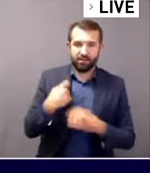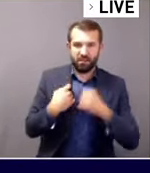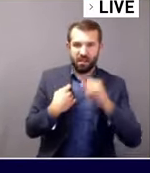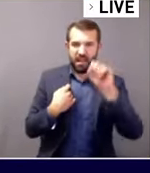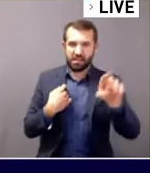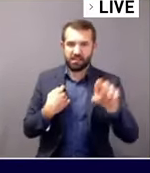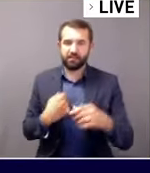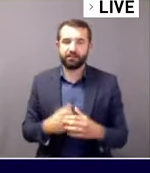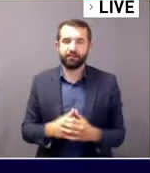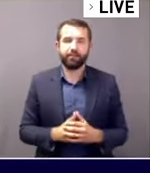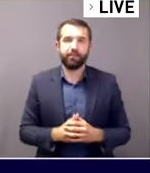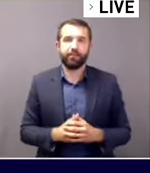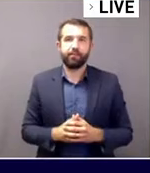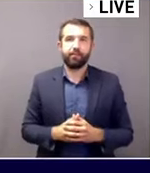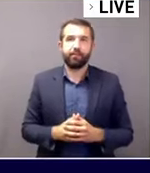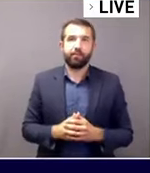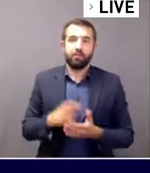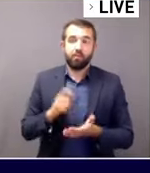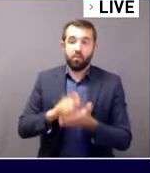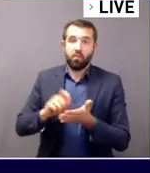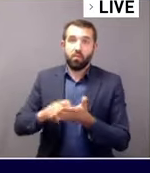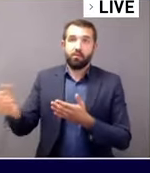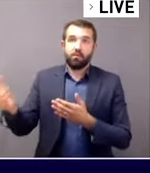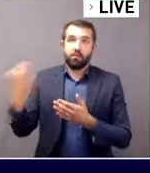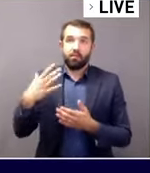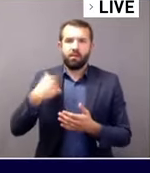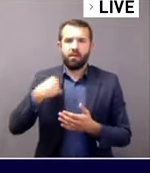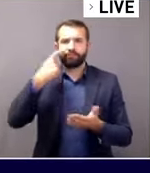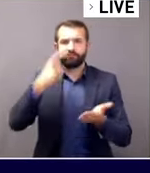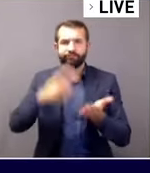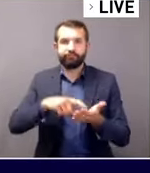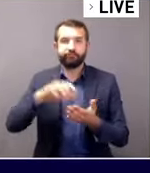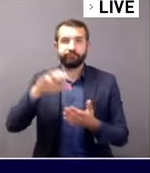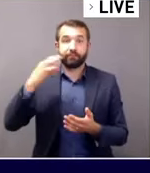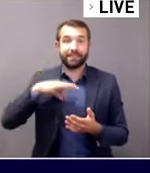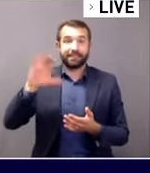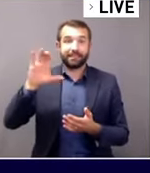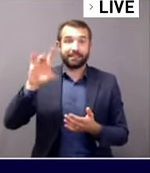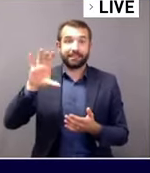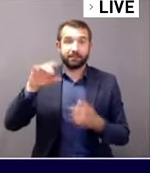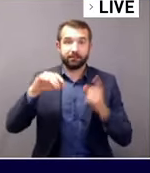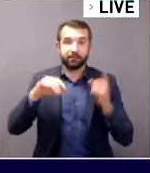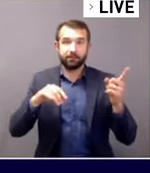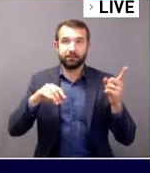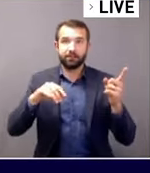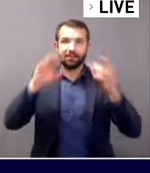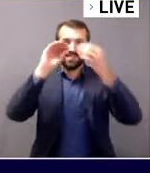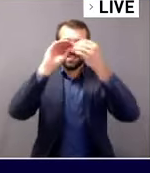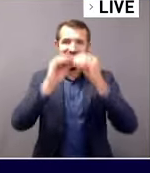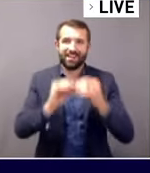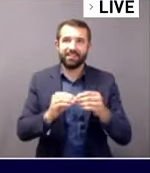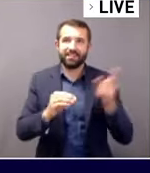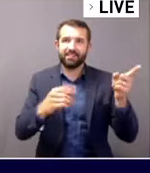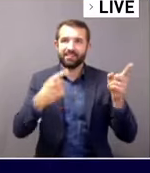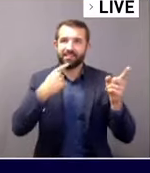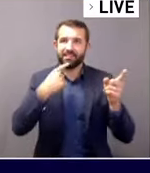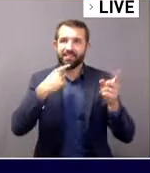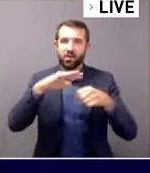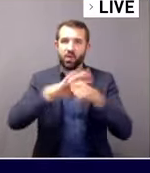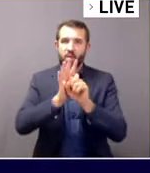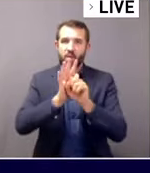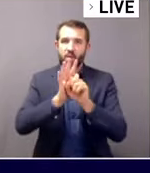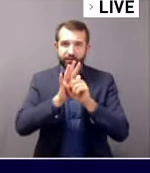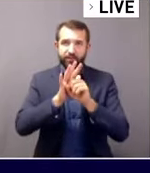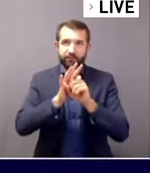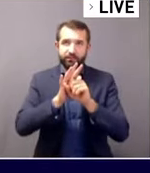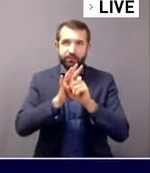question stating, they noticed on your website data that the coronavirus rate of spread among the 20 to